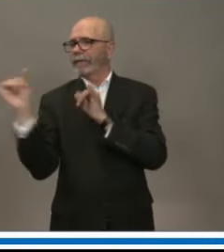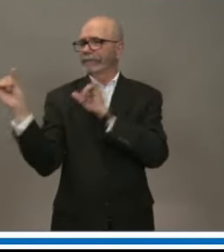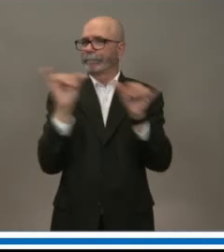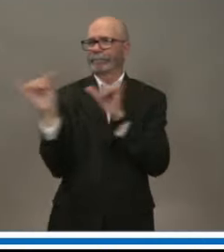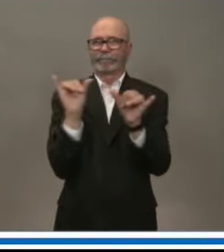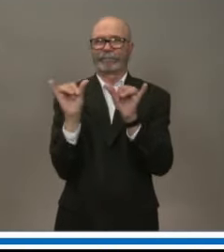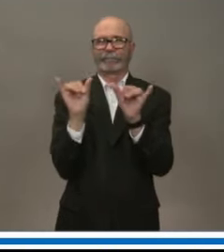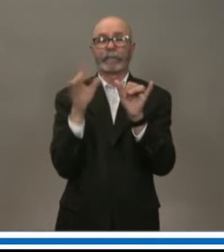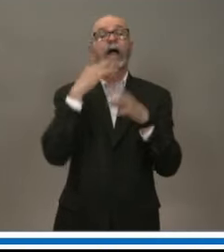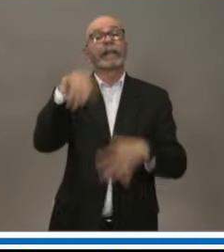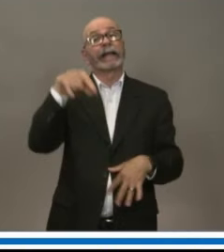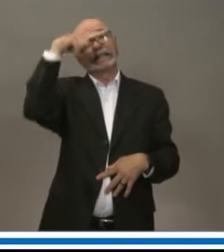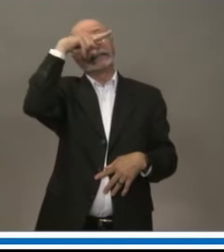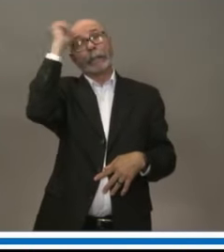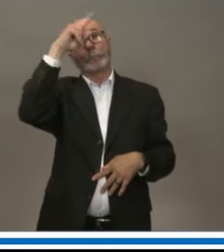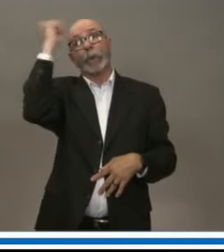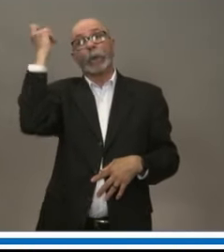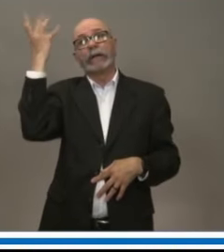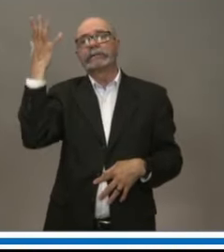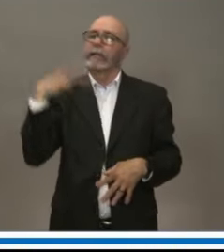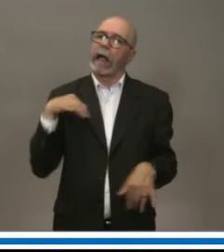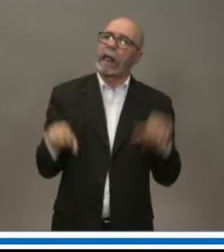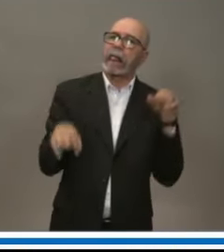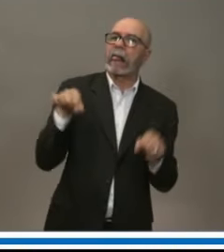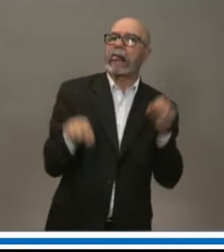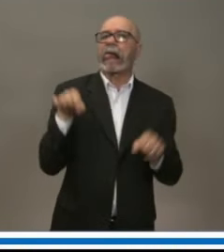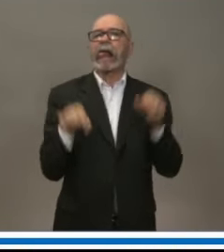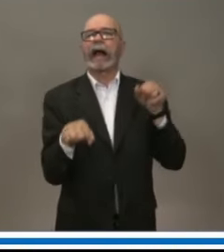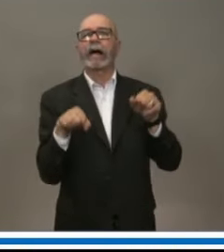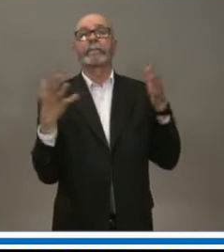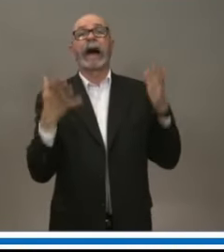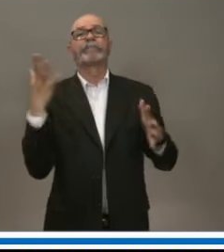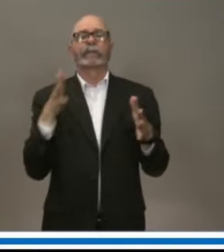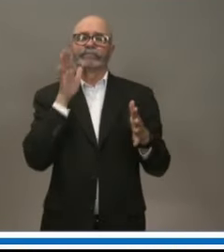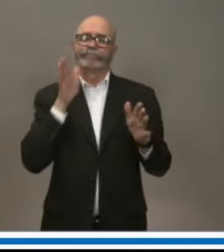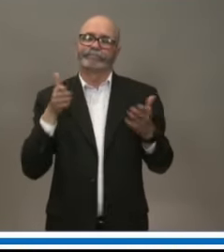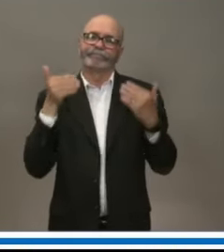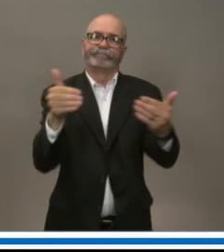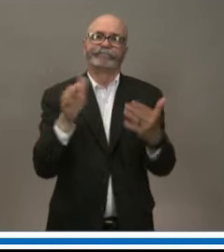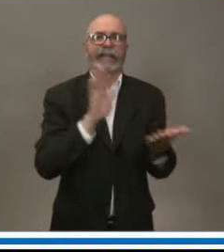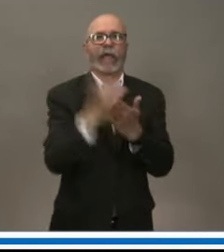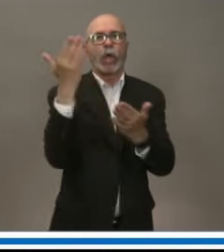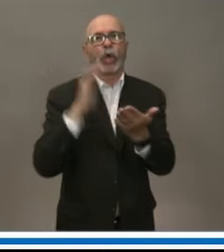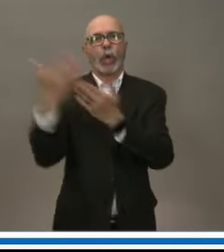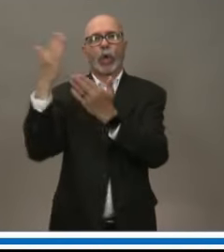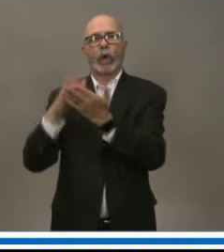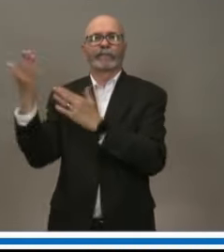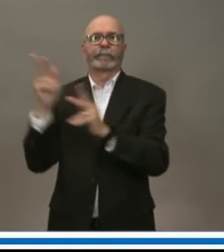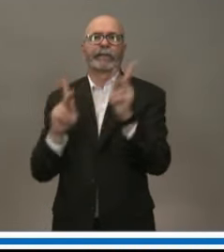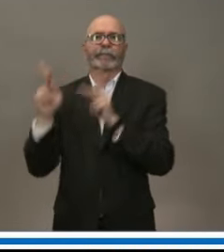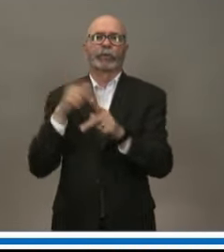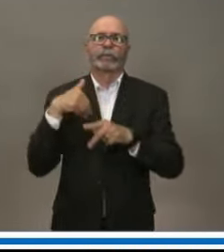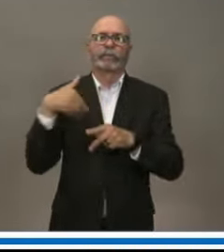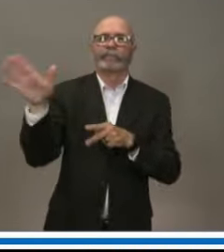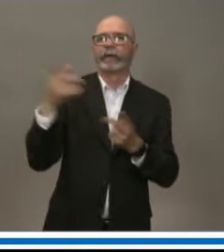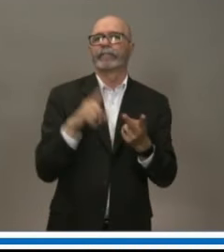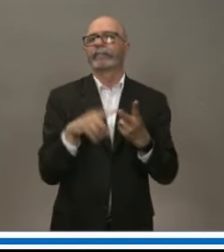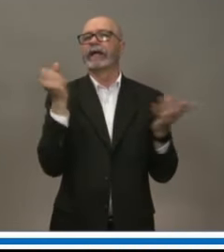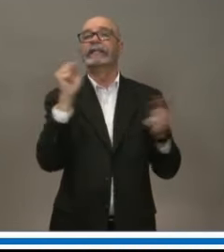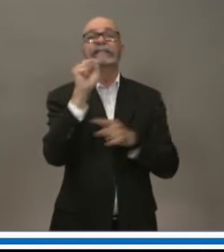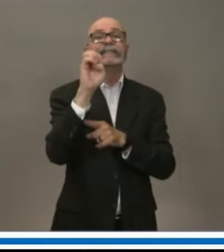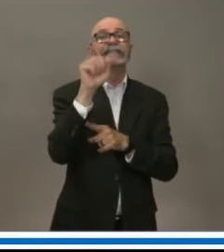of their workforce, I think about a third. And the lion's share of those people are seasonal workers. Given how many provincial seasonal